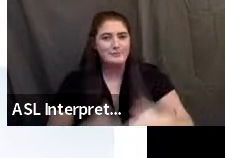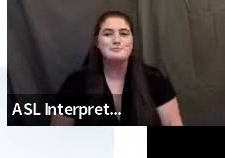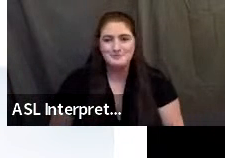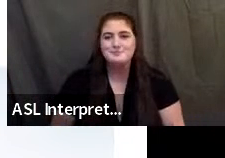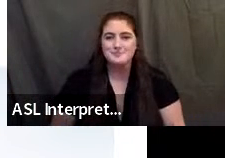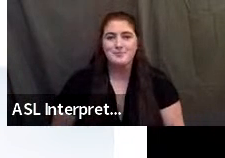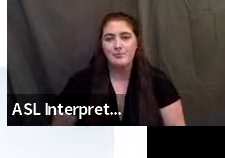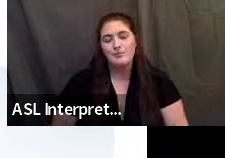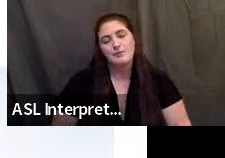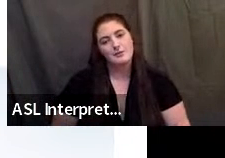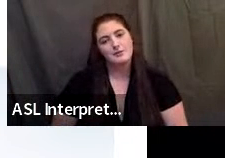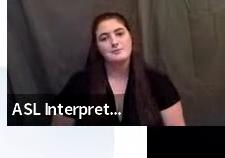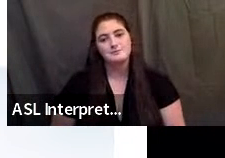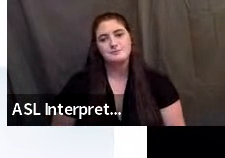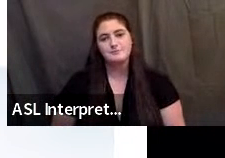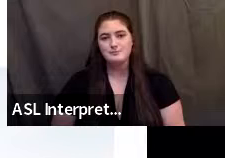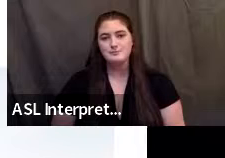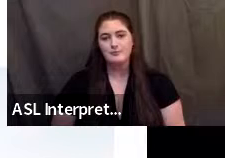Sure.